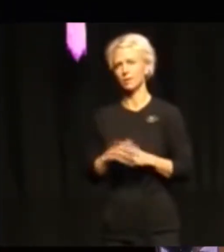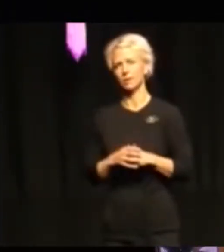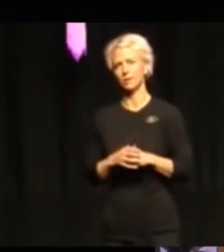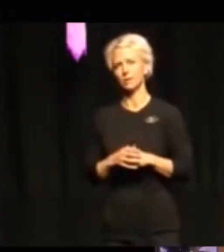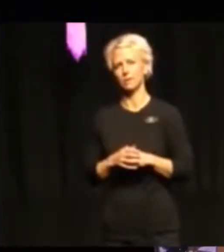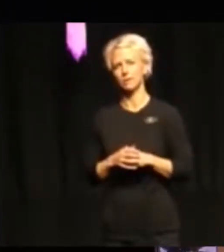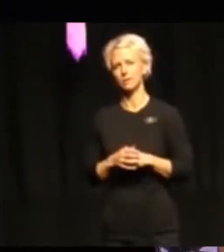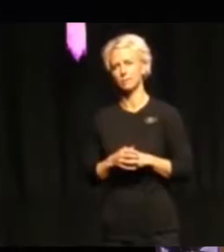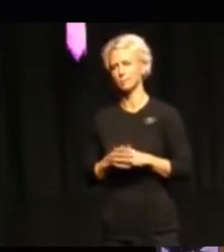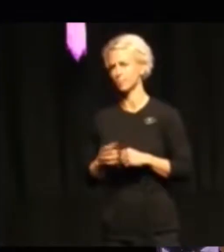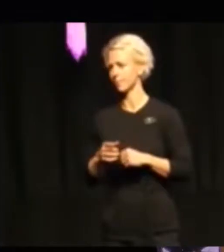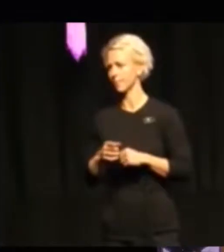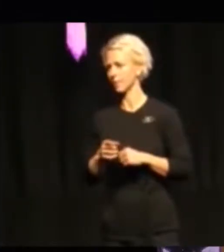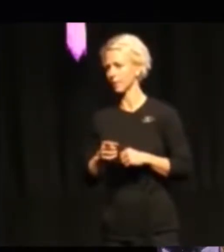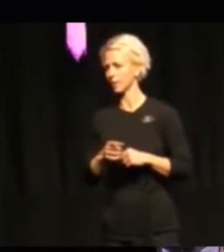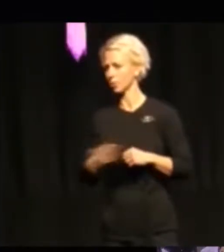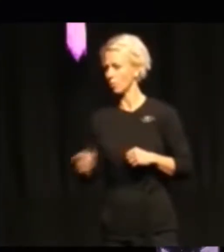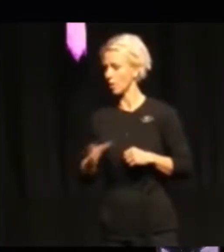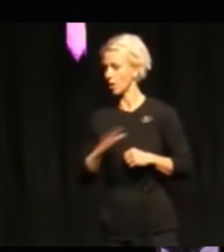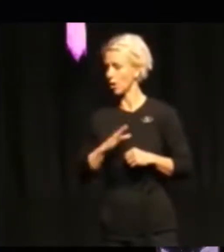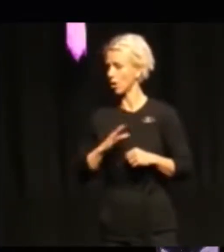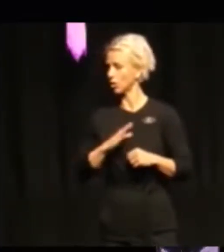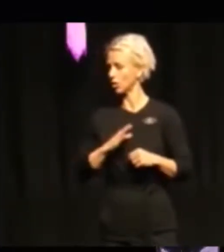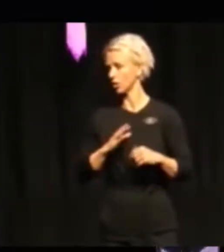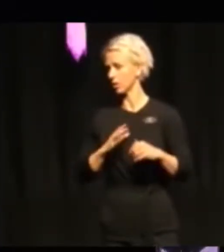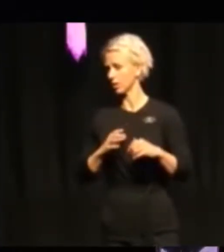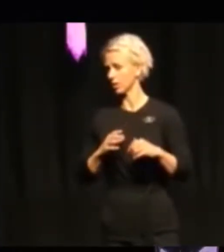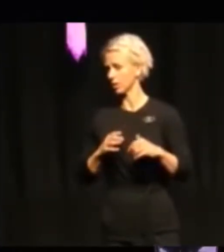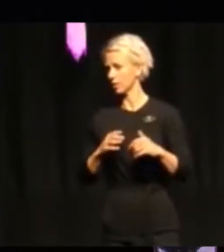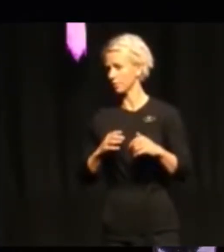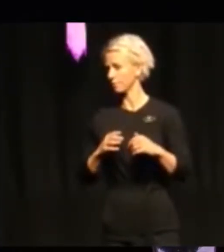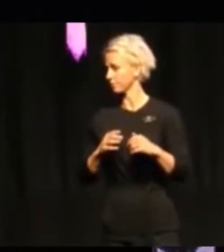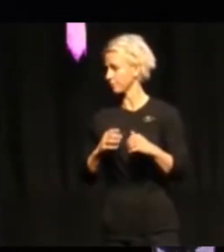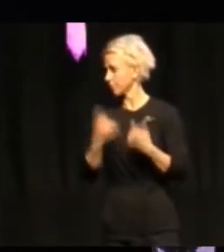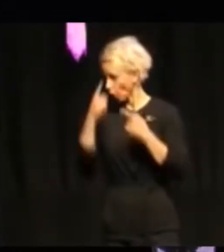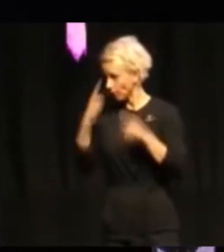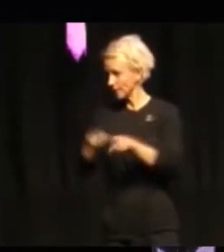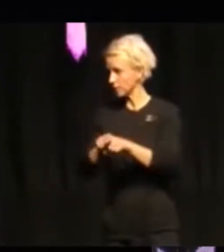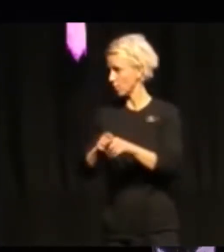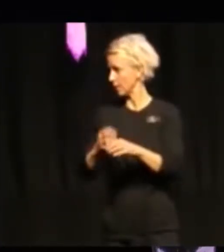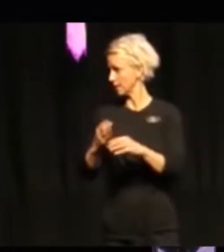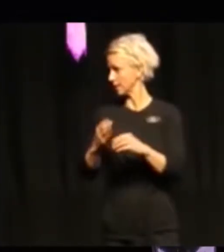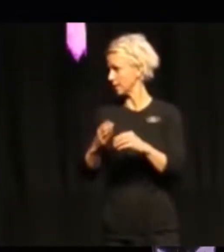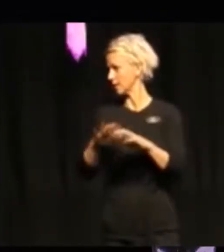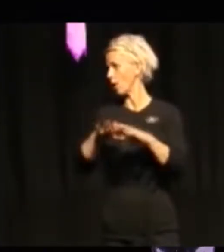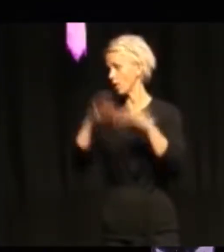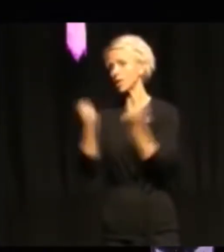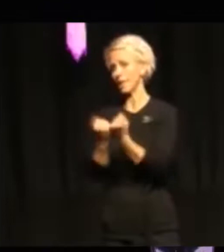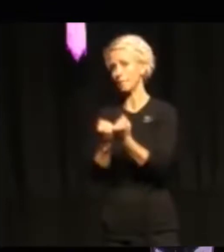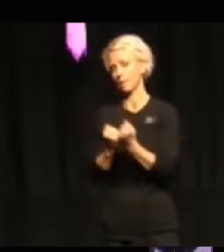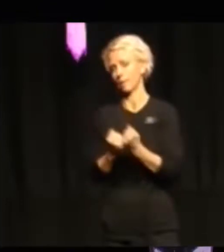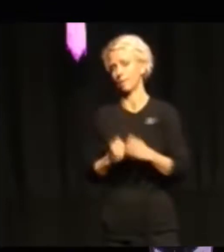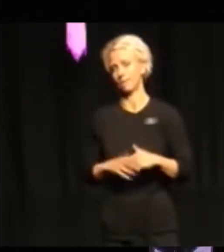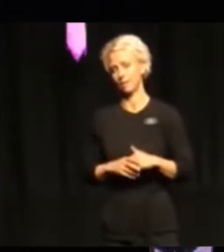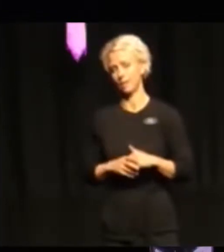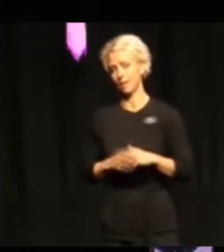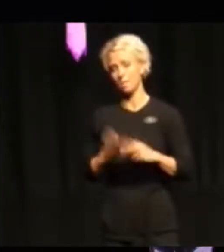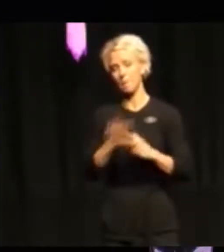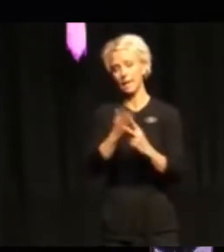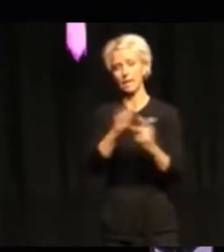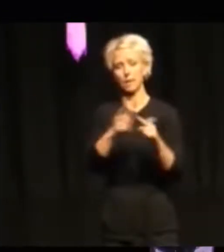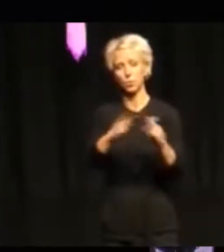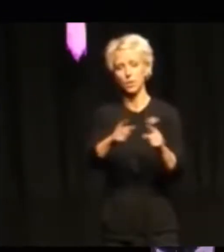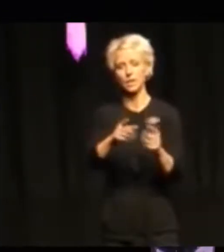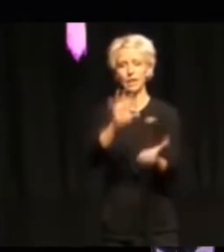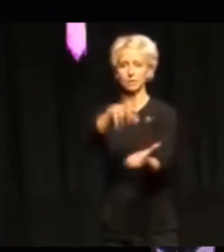big in some cases, oversight bodies, committees of people who are in some cases representatives of governments,